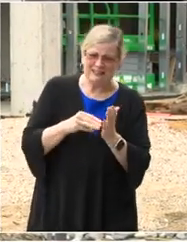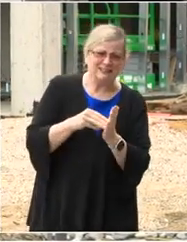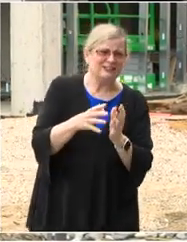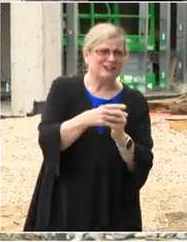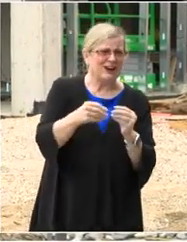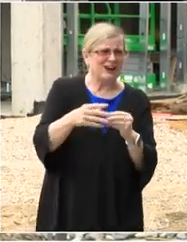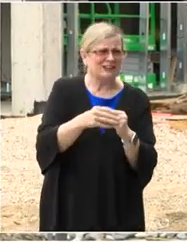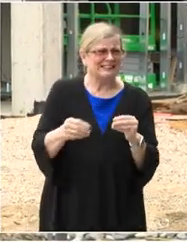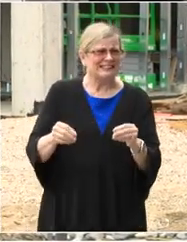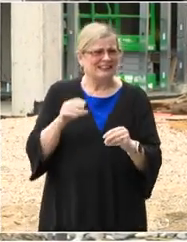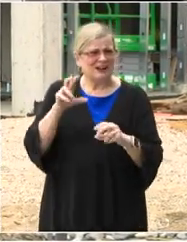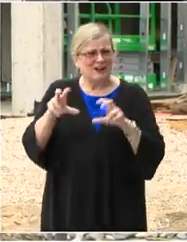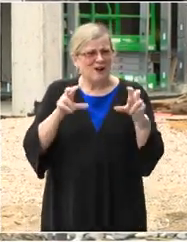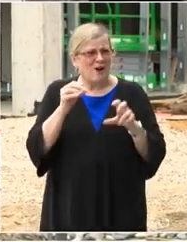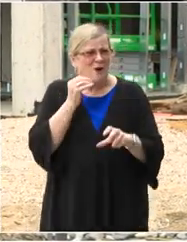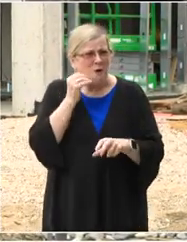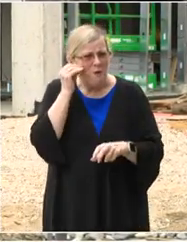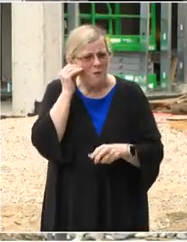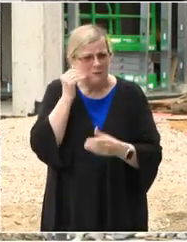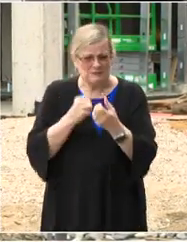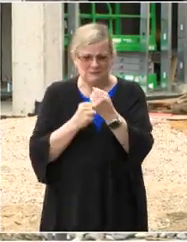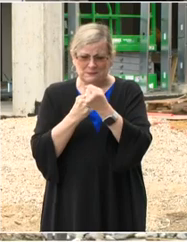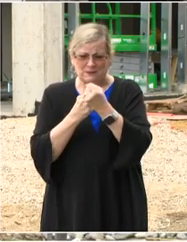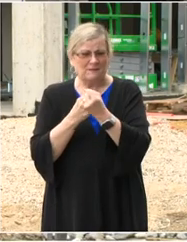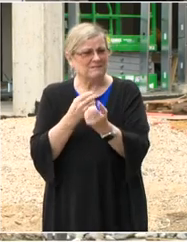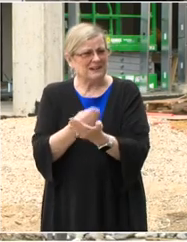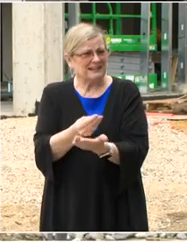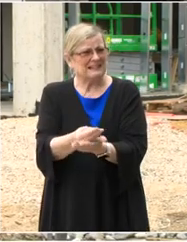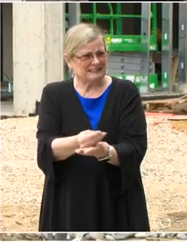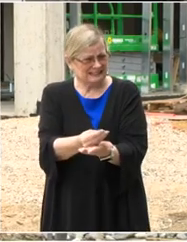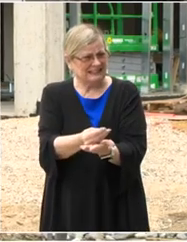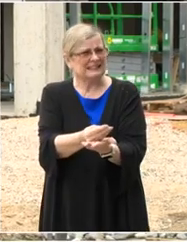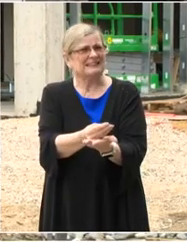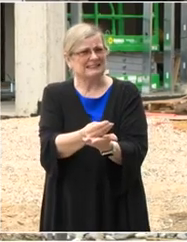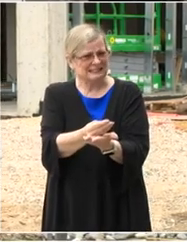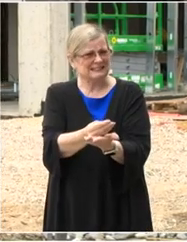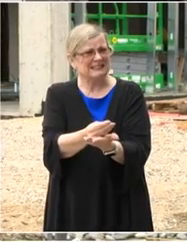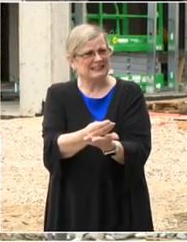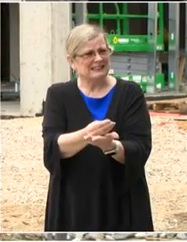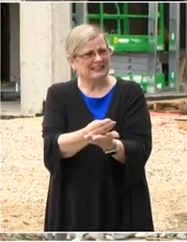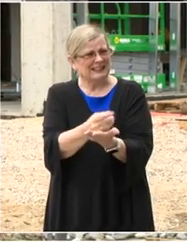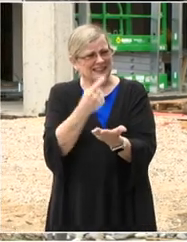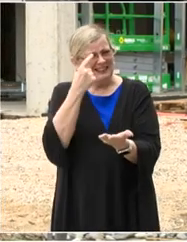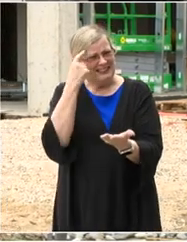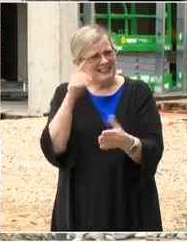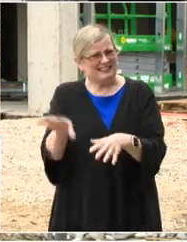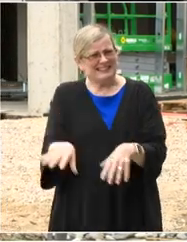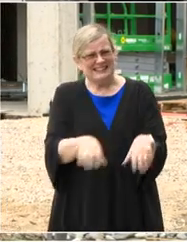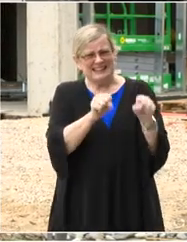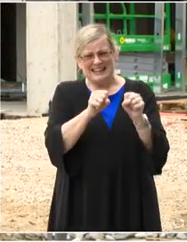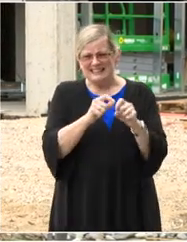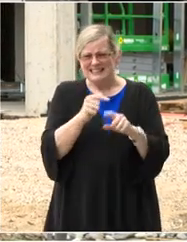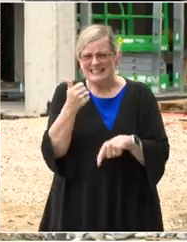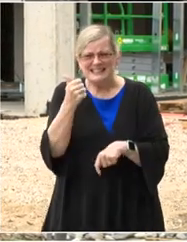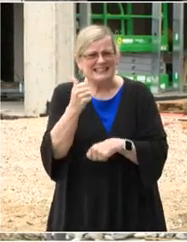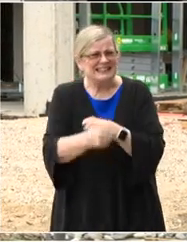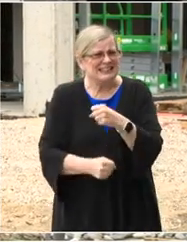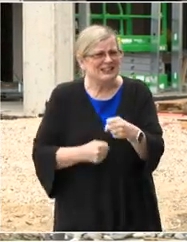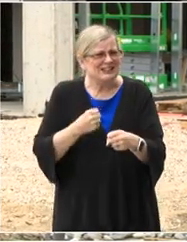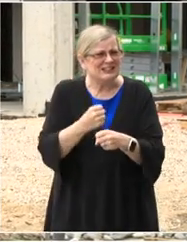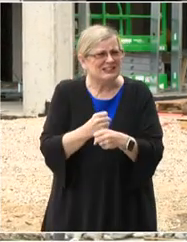Trust Fund, right? So we all thought it would take the mayor 10 years to get to $1 billion, right? And we've done it in